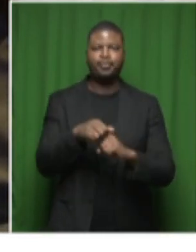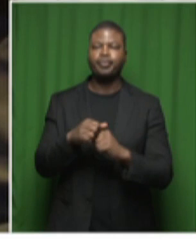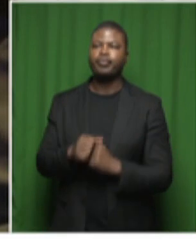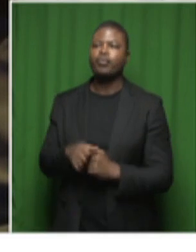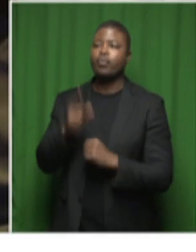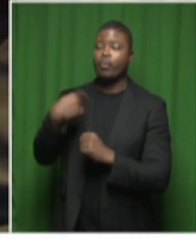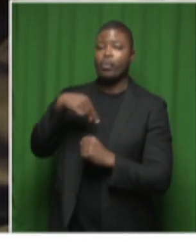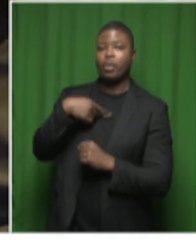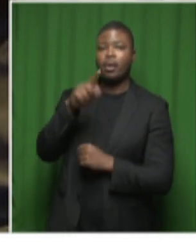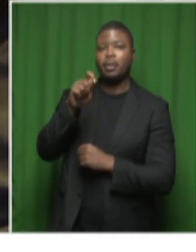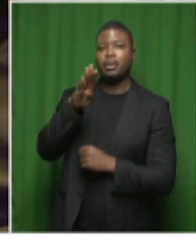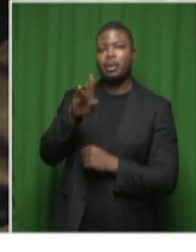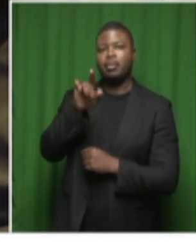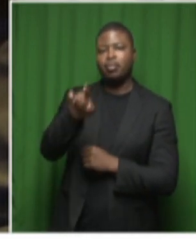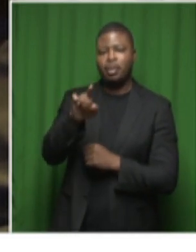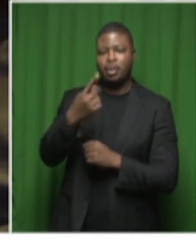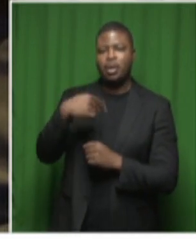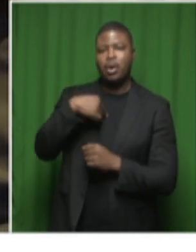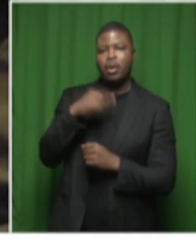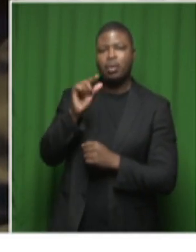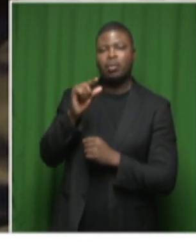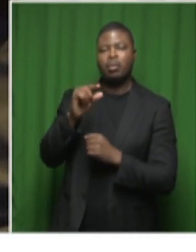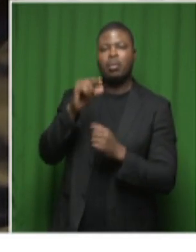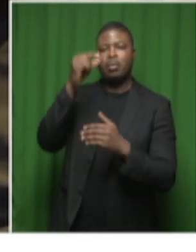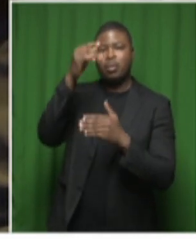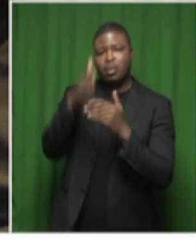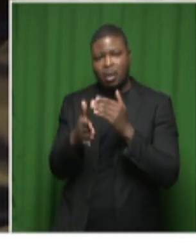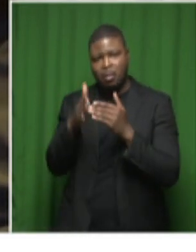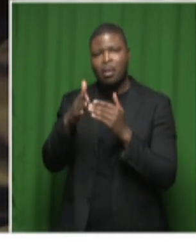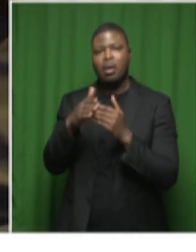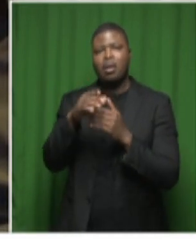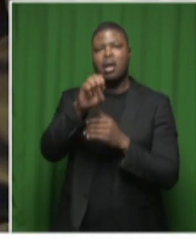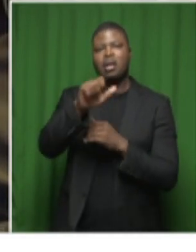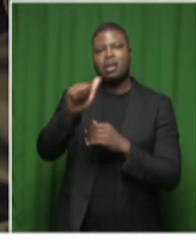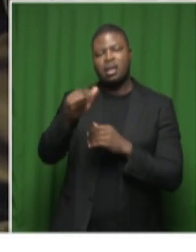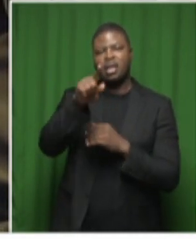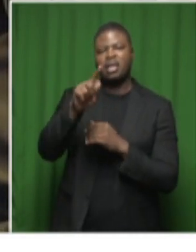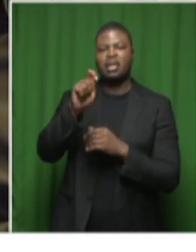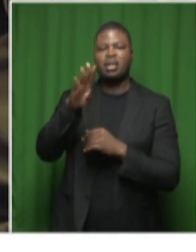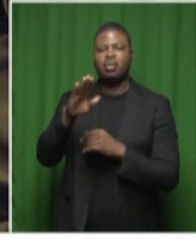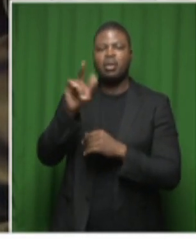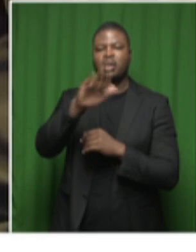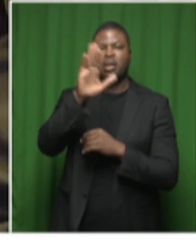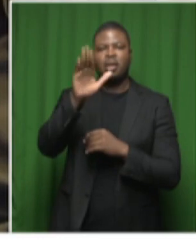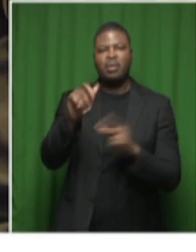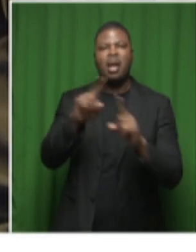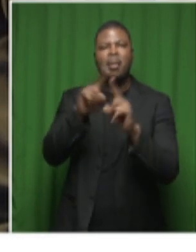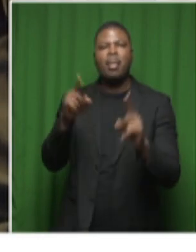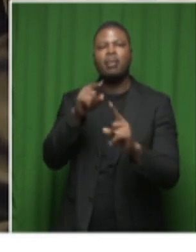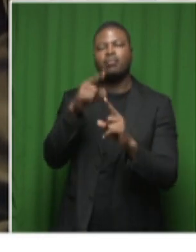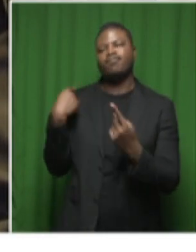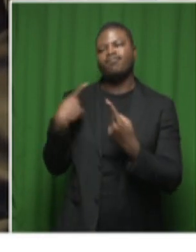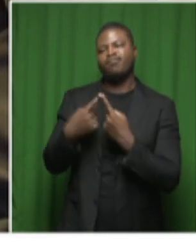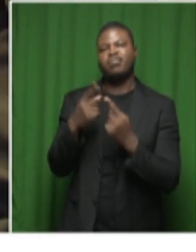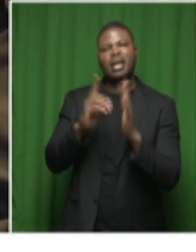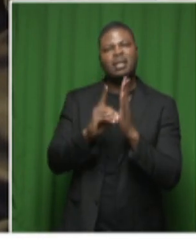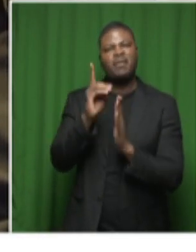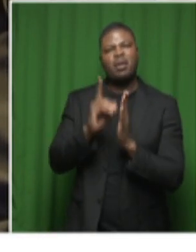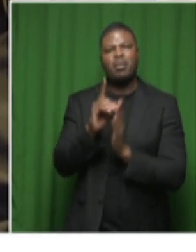mark of TB this year, SATB conference. Just give us an update. What have been some of the key developments,